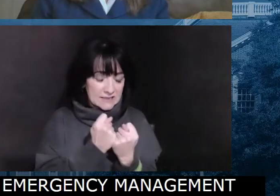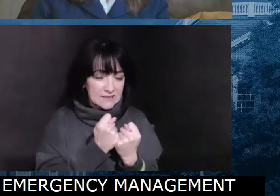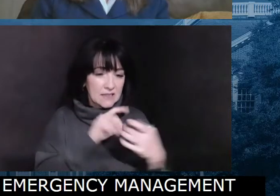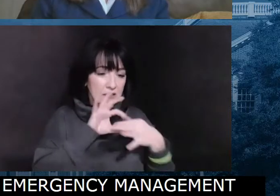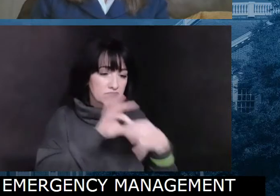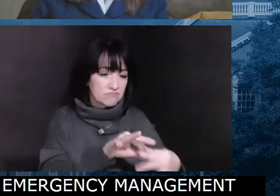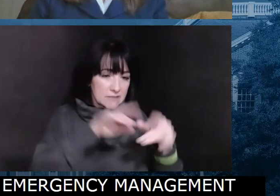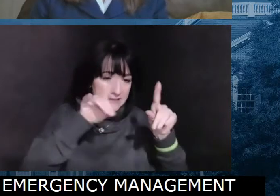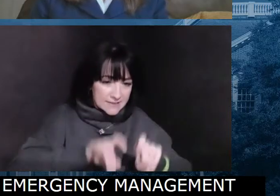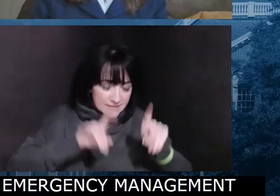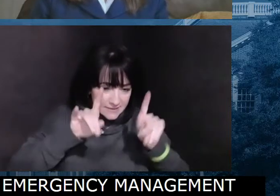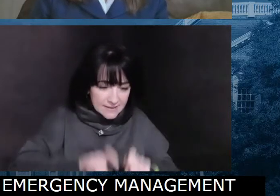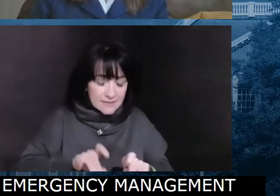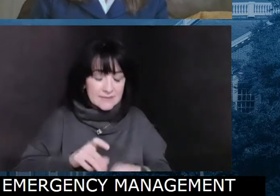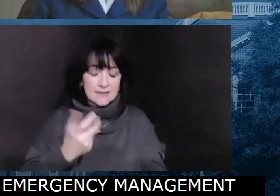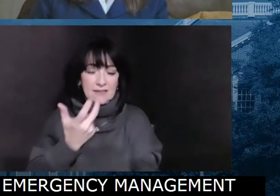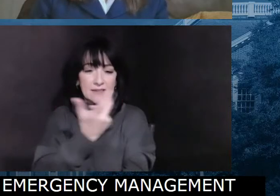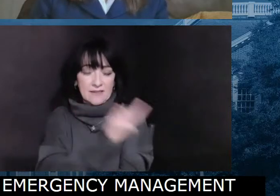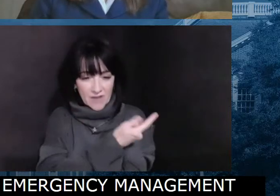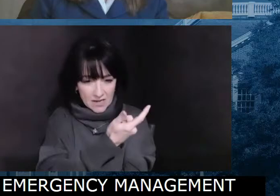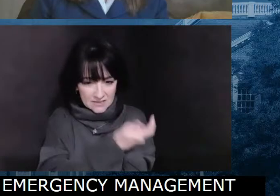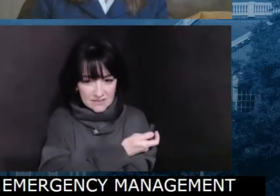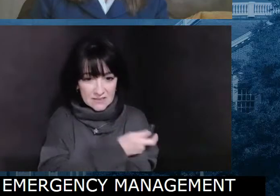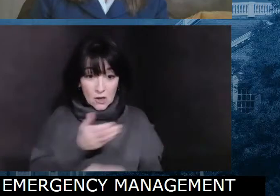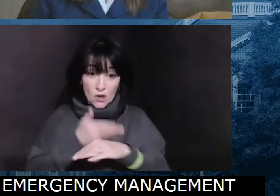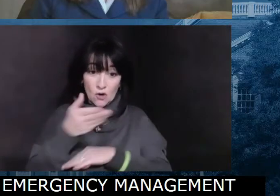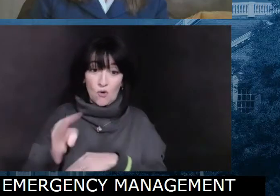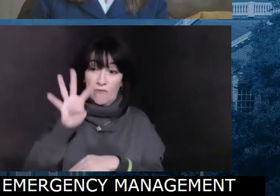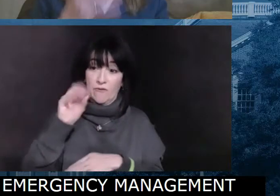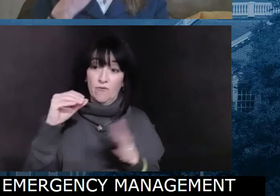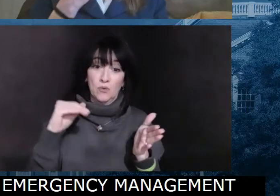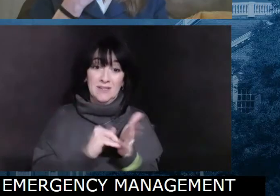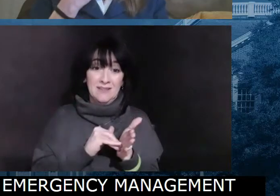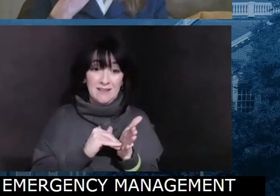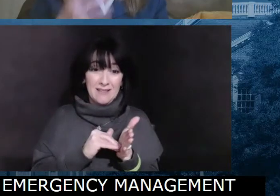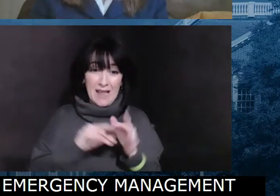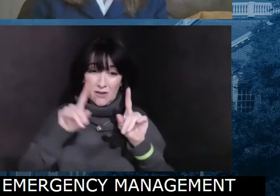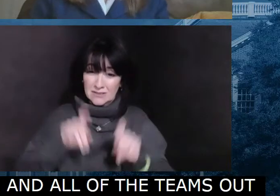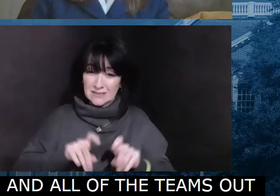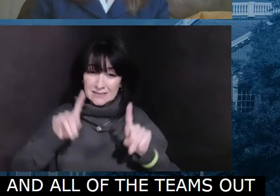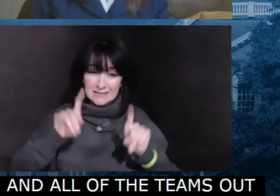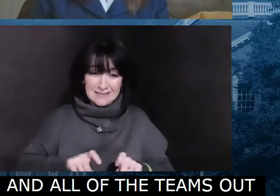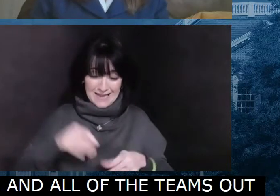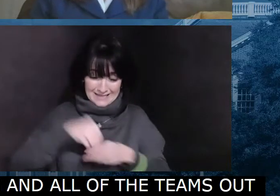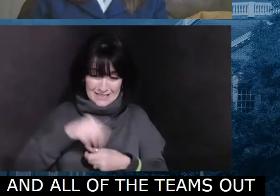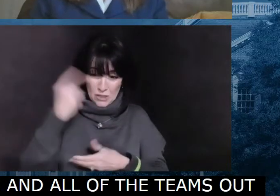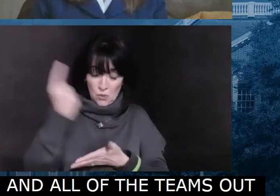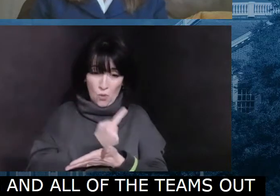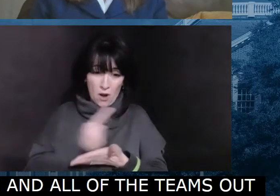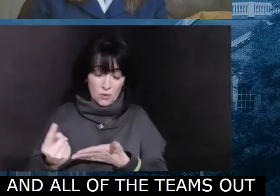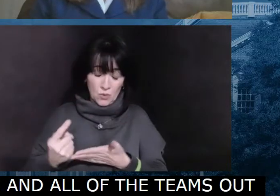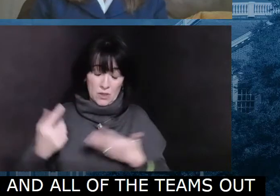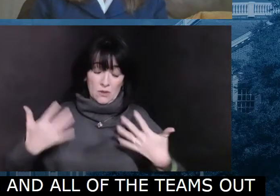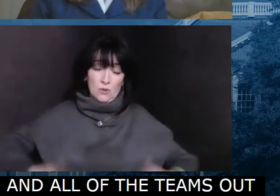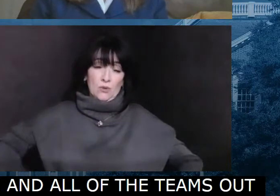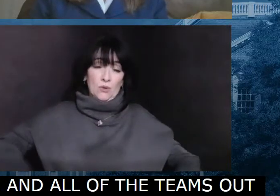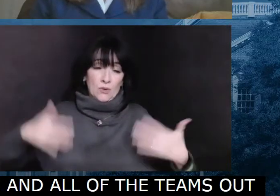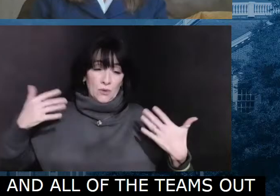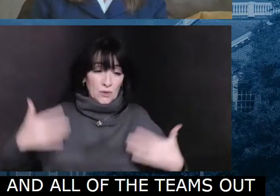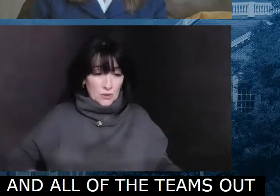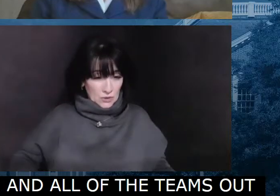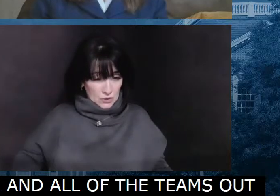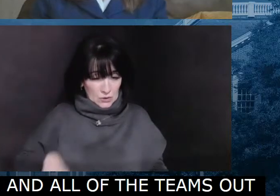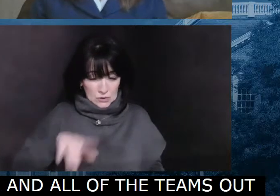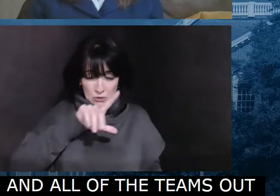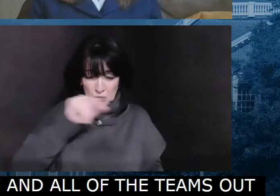and vaccinating over 40,000 tests in a week, 20 to 25,000 or